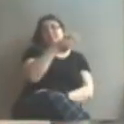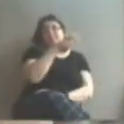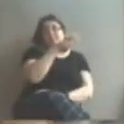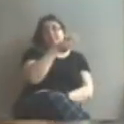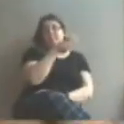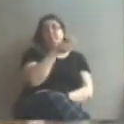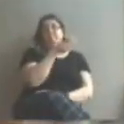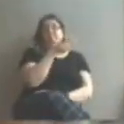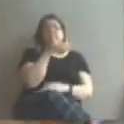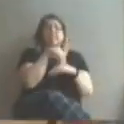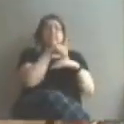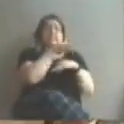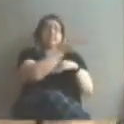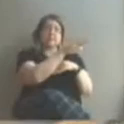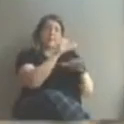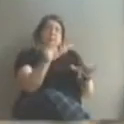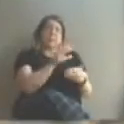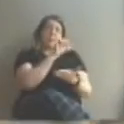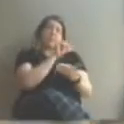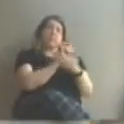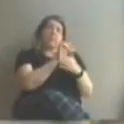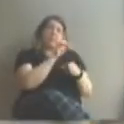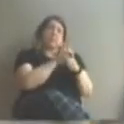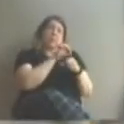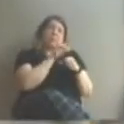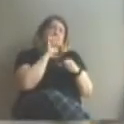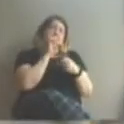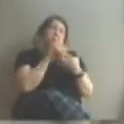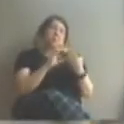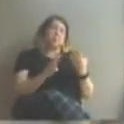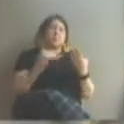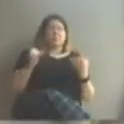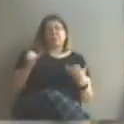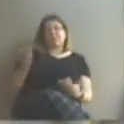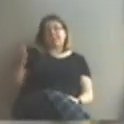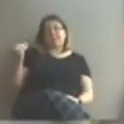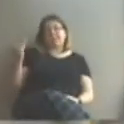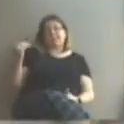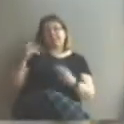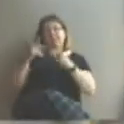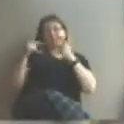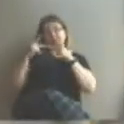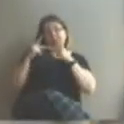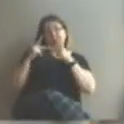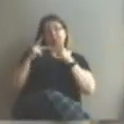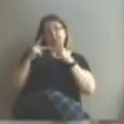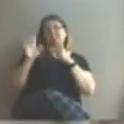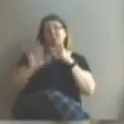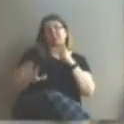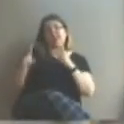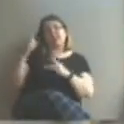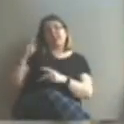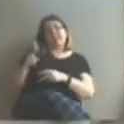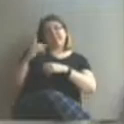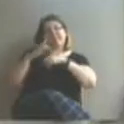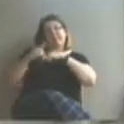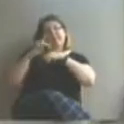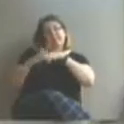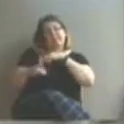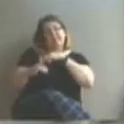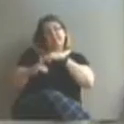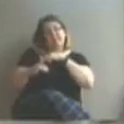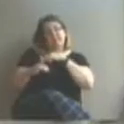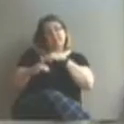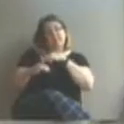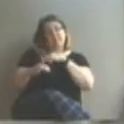to perform that duty for the students. And currently there are 15 positions, but about half are vacant. And